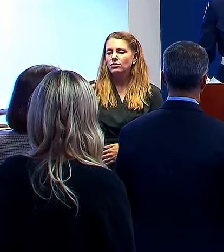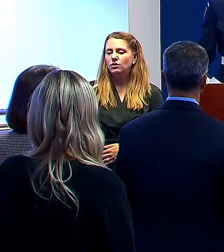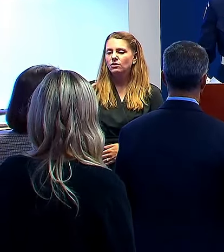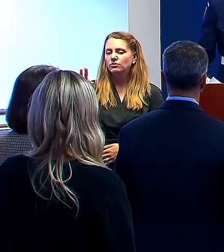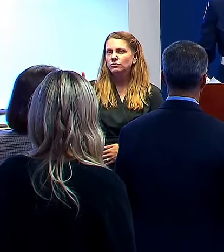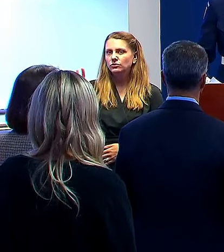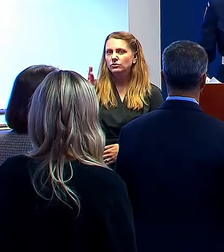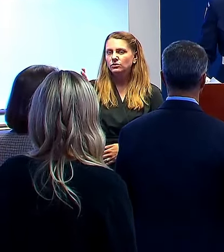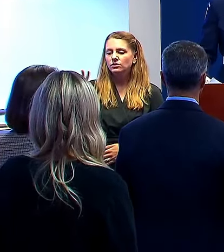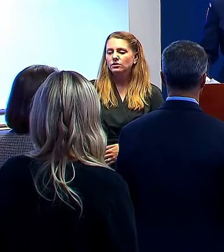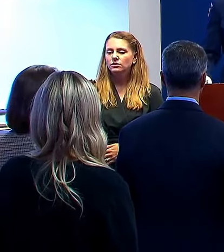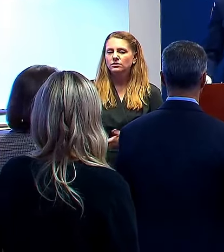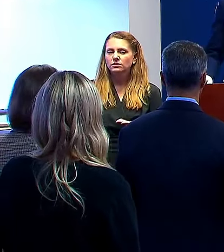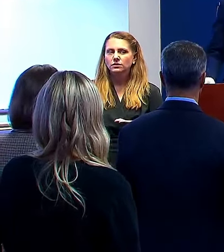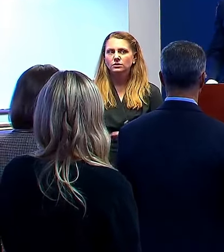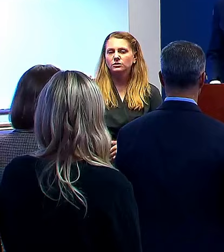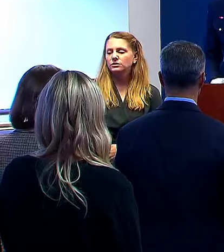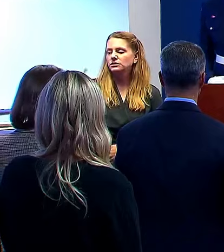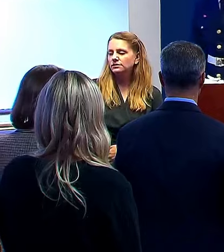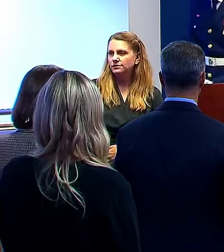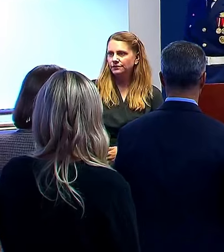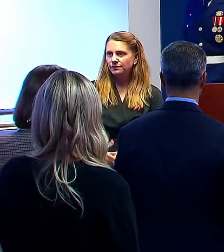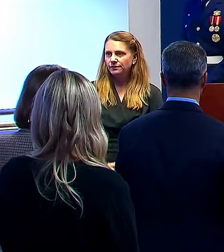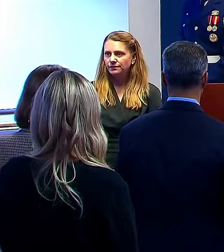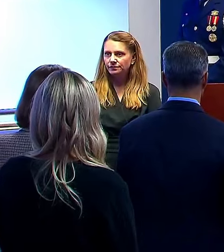in Washington, D.C.